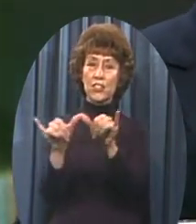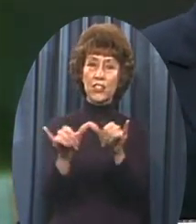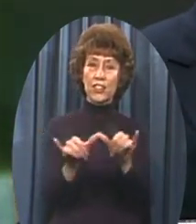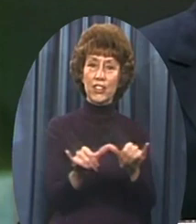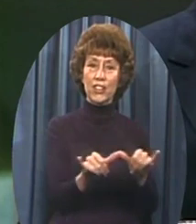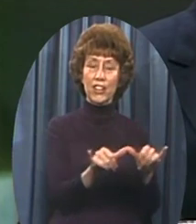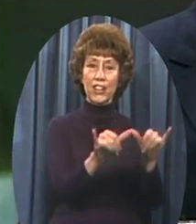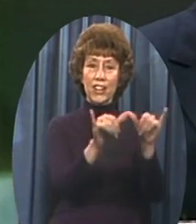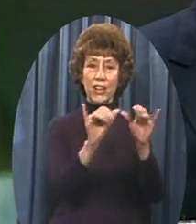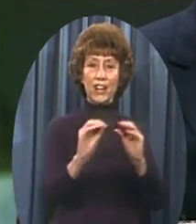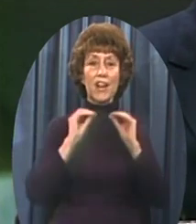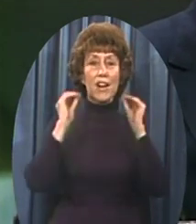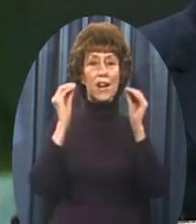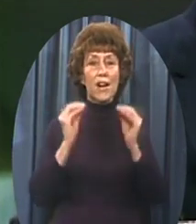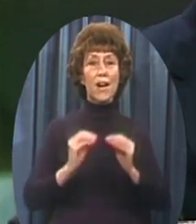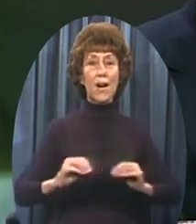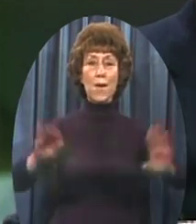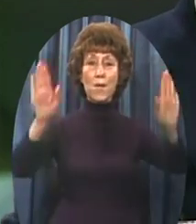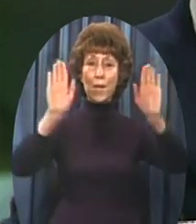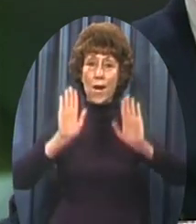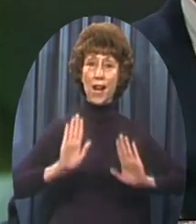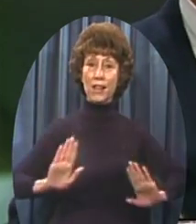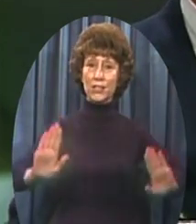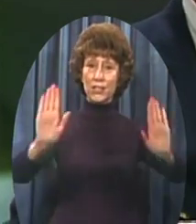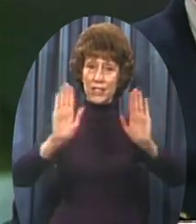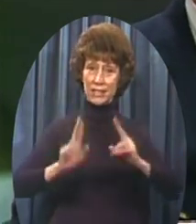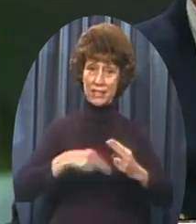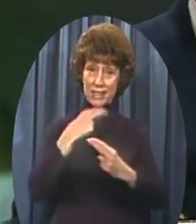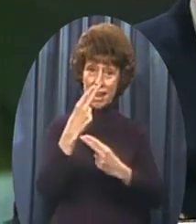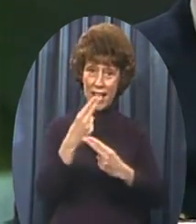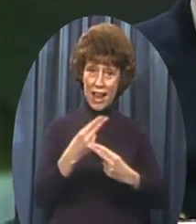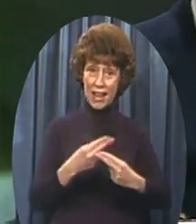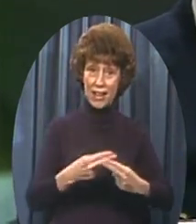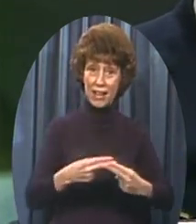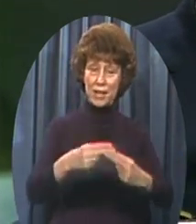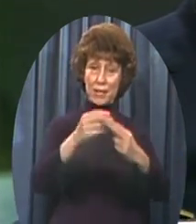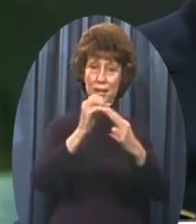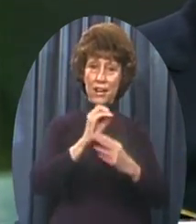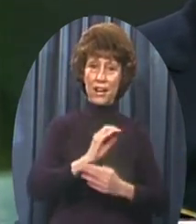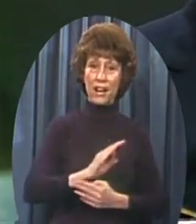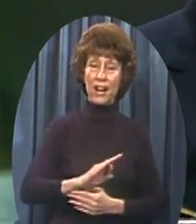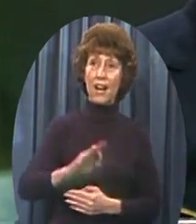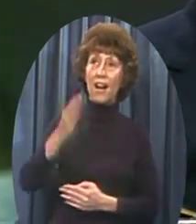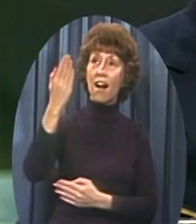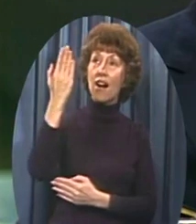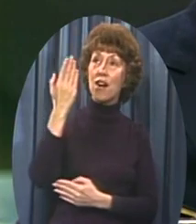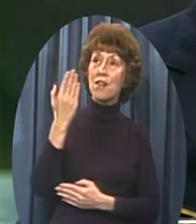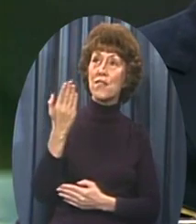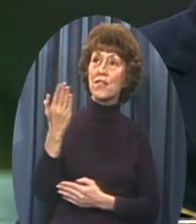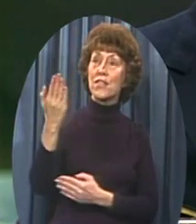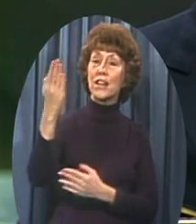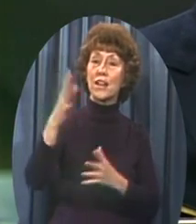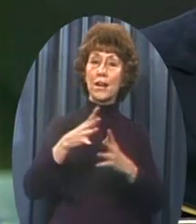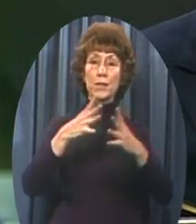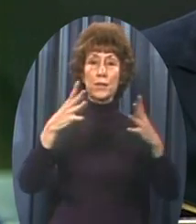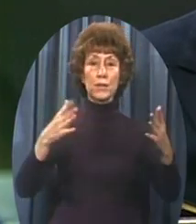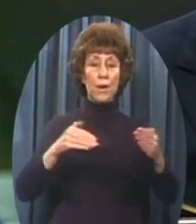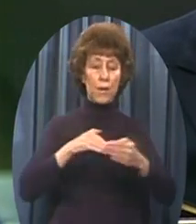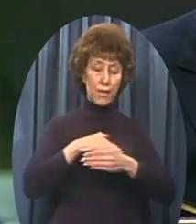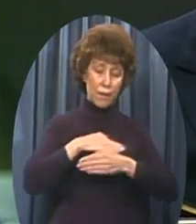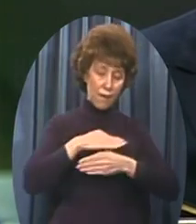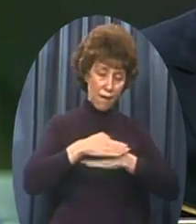Oh, wondrous name of Him, so kind and